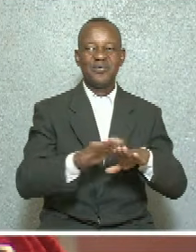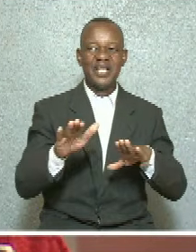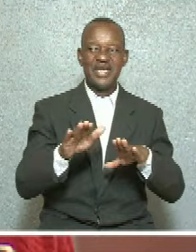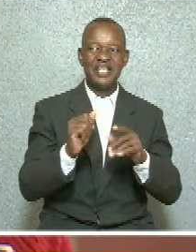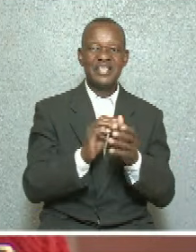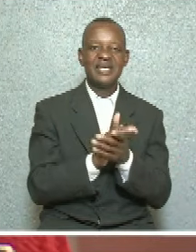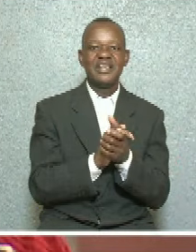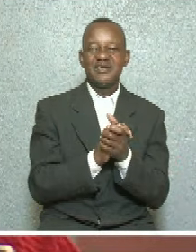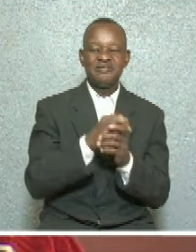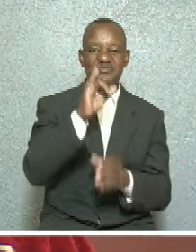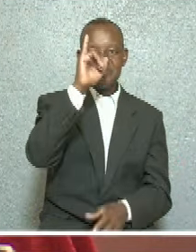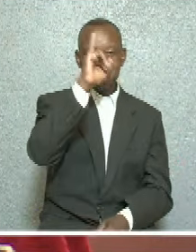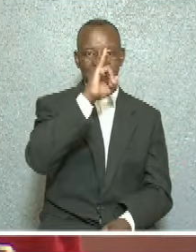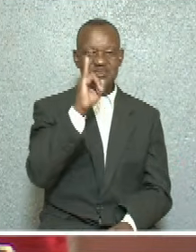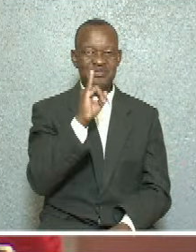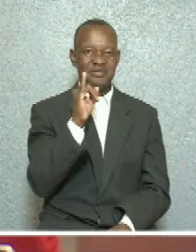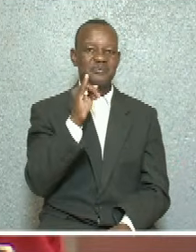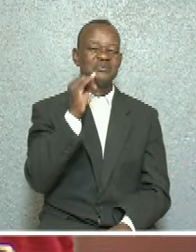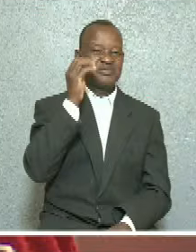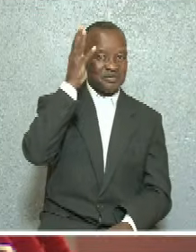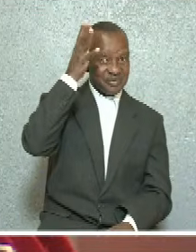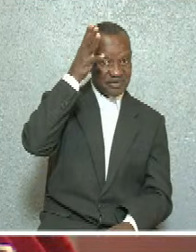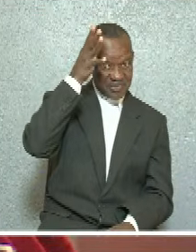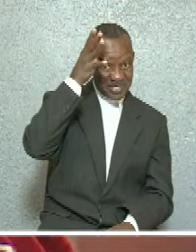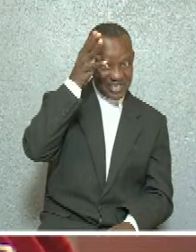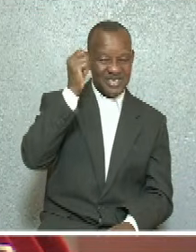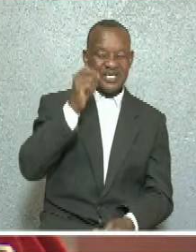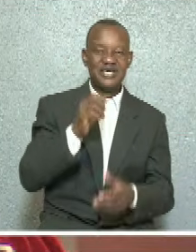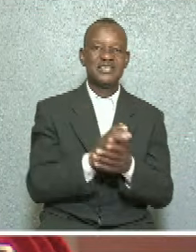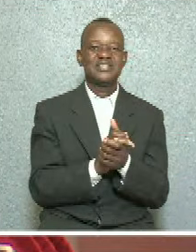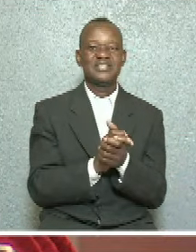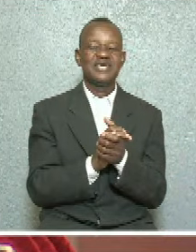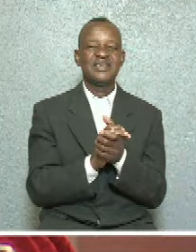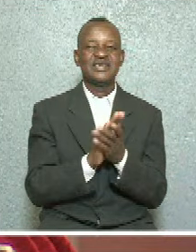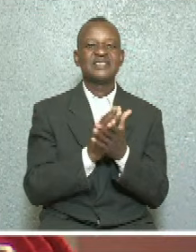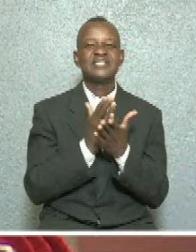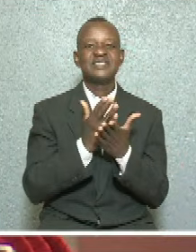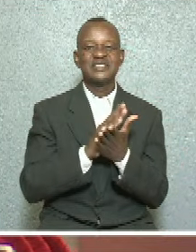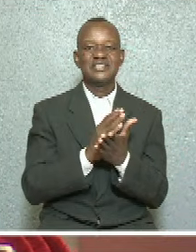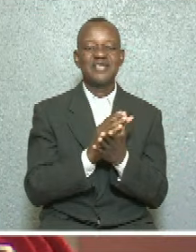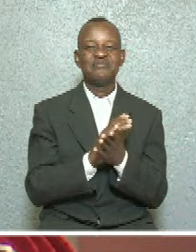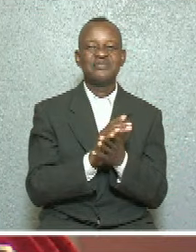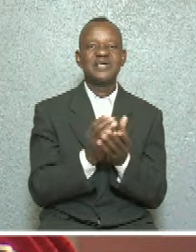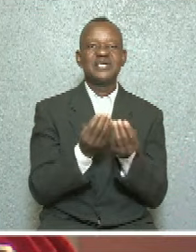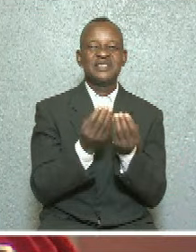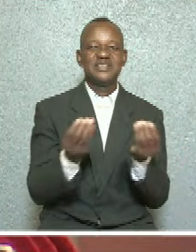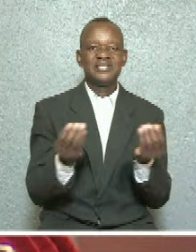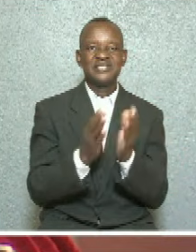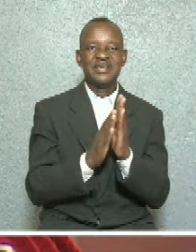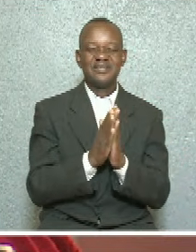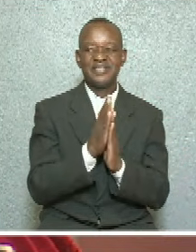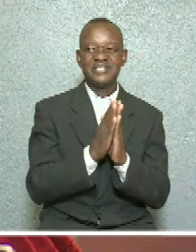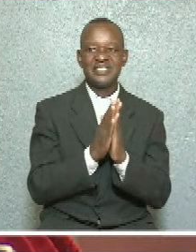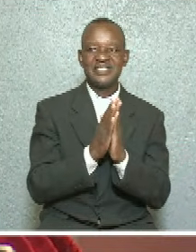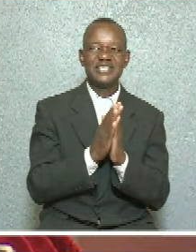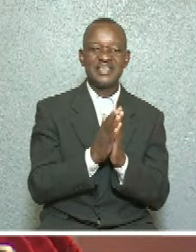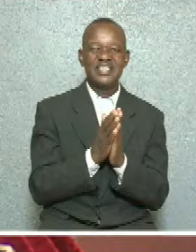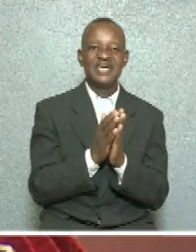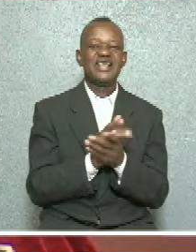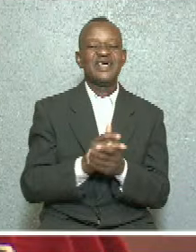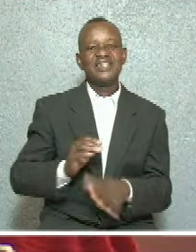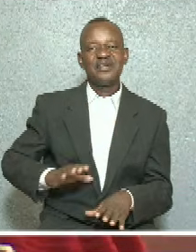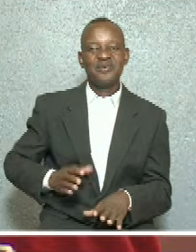things, both the photography, how to check out for the lighting and all those things. We hope you love them because the kids worked really hard over the weekend.